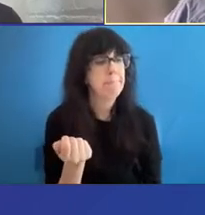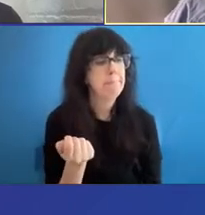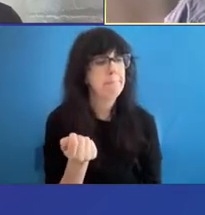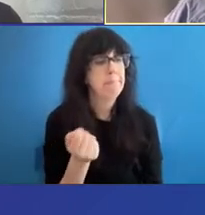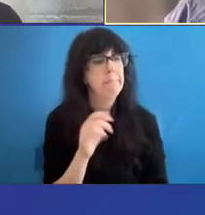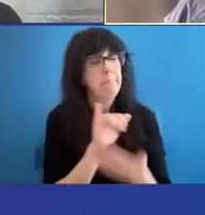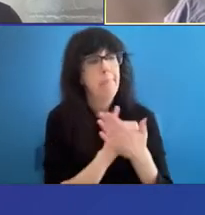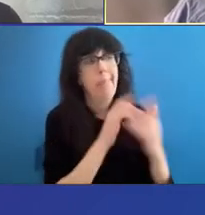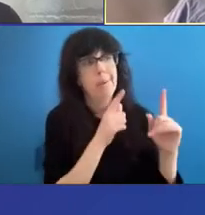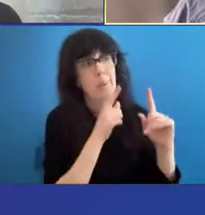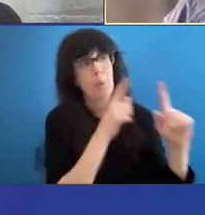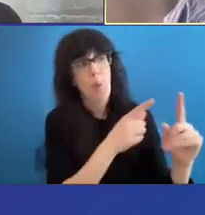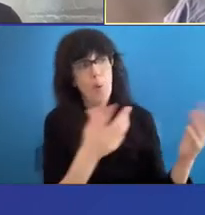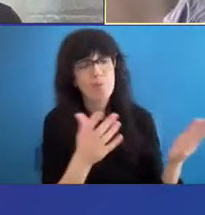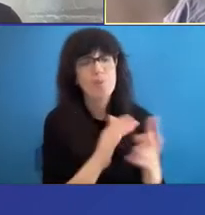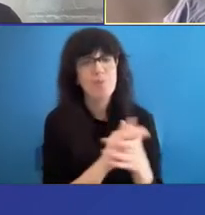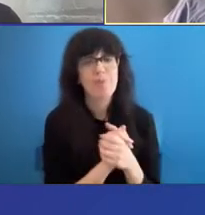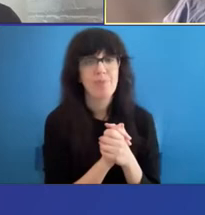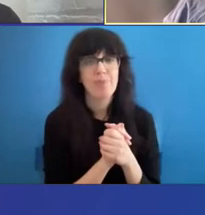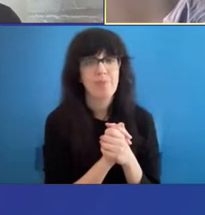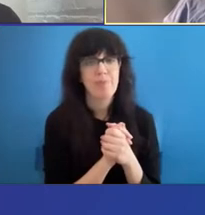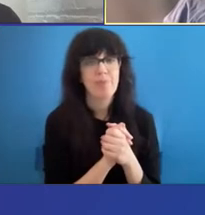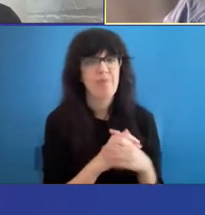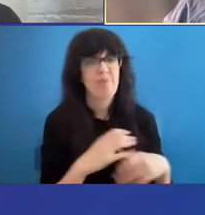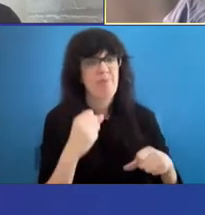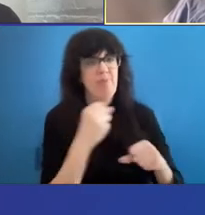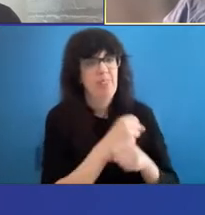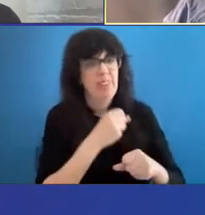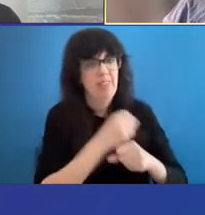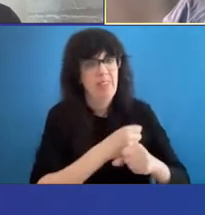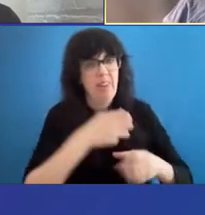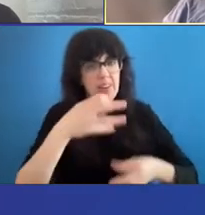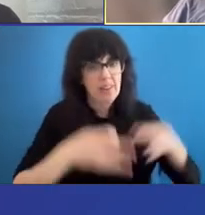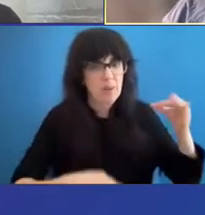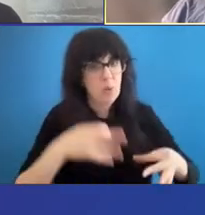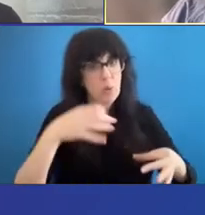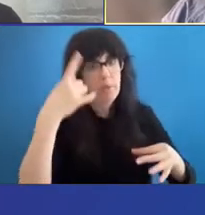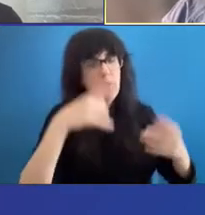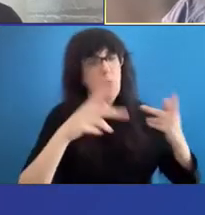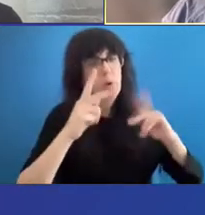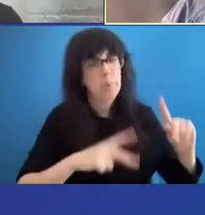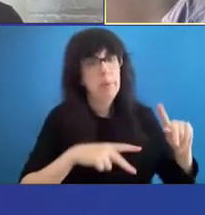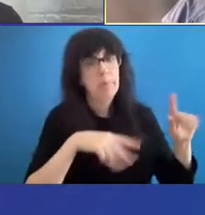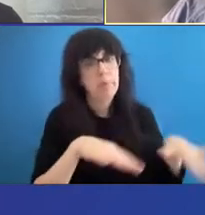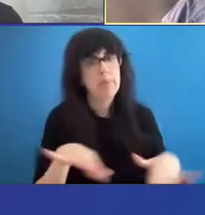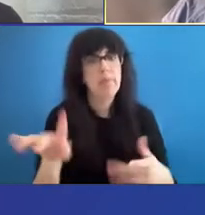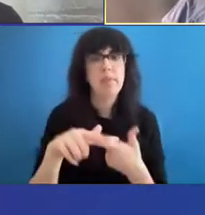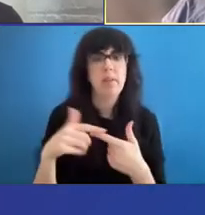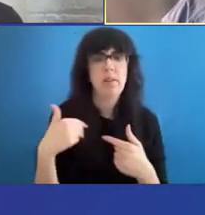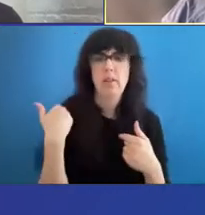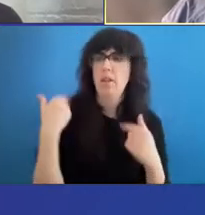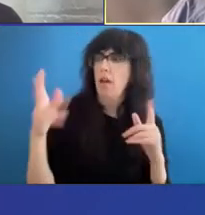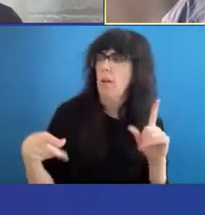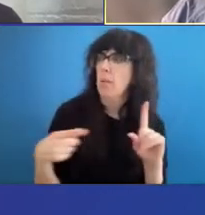that's the idea, like, you know, fighting the courts for people, stuff like that. And this youngin was like,